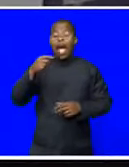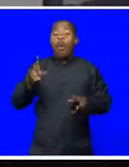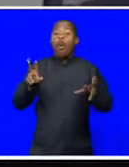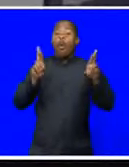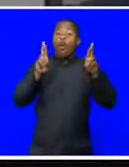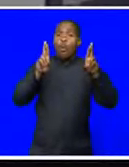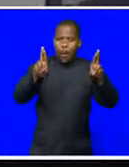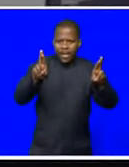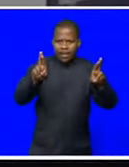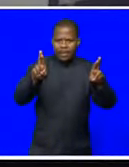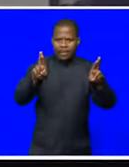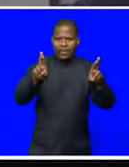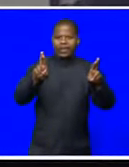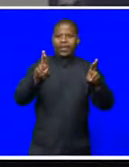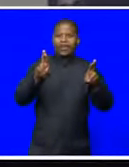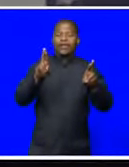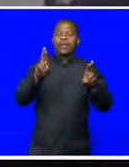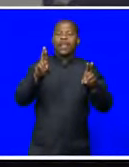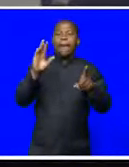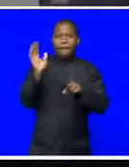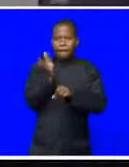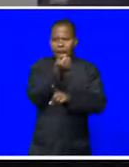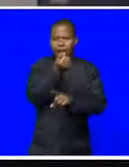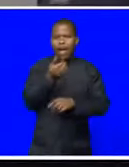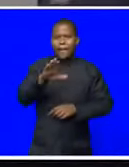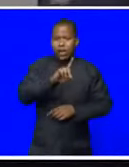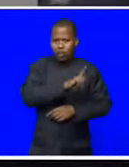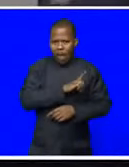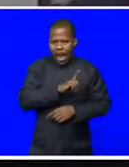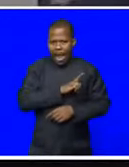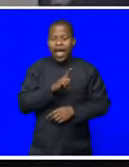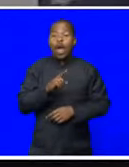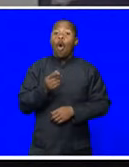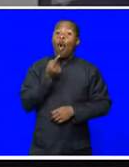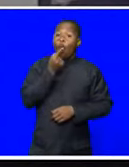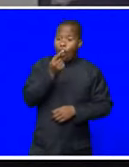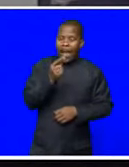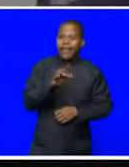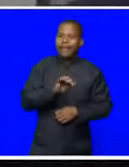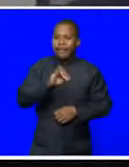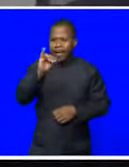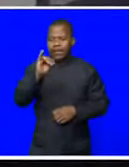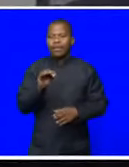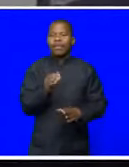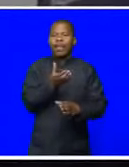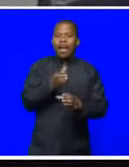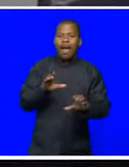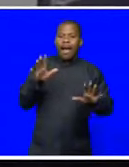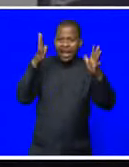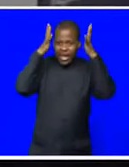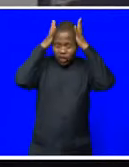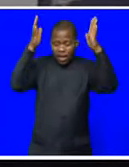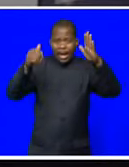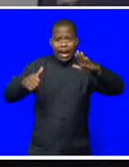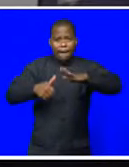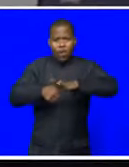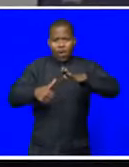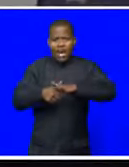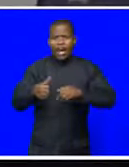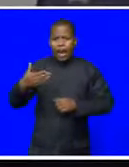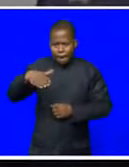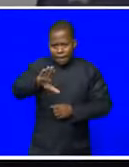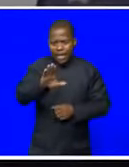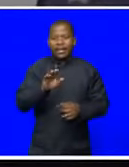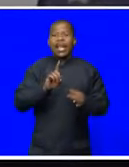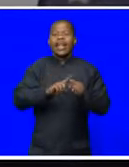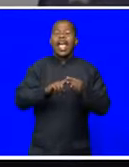he encouraged Parliament to continue placing the country in the forefront when executing their